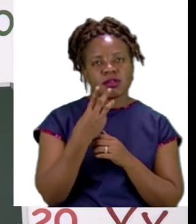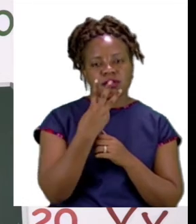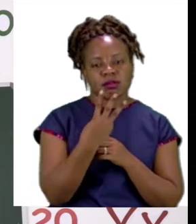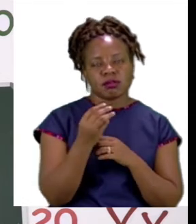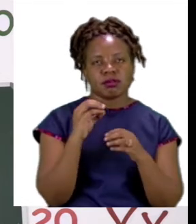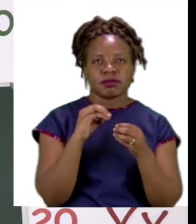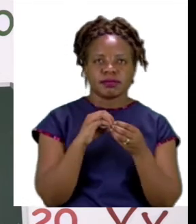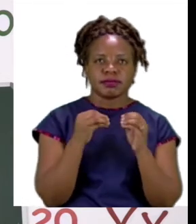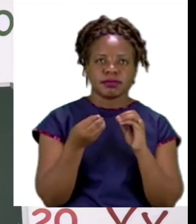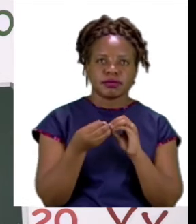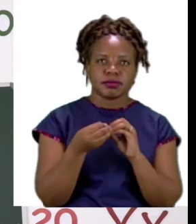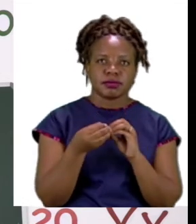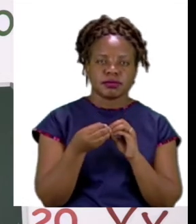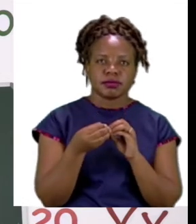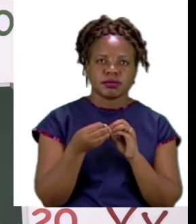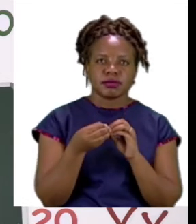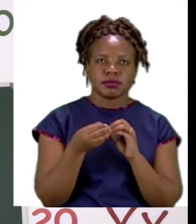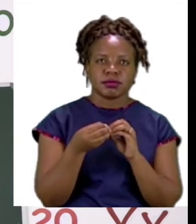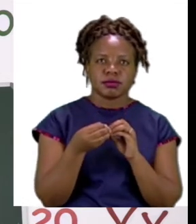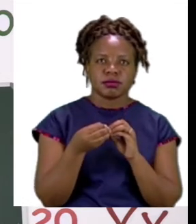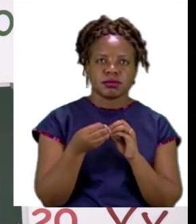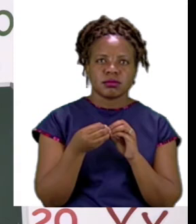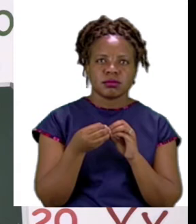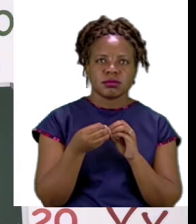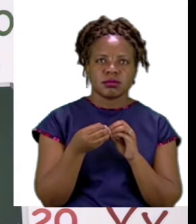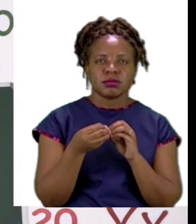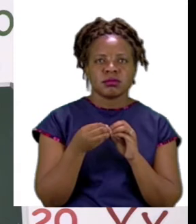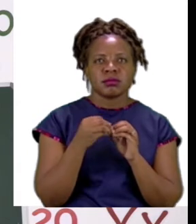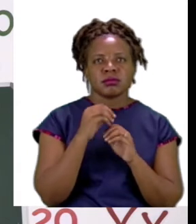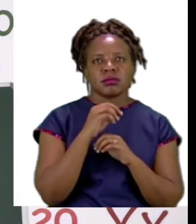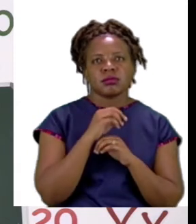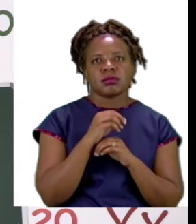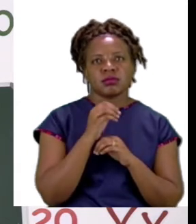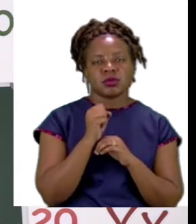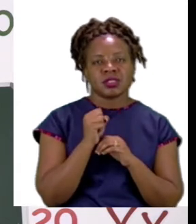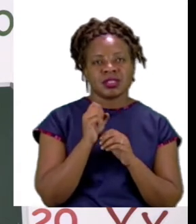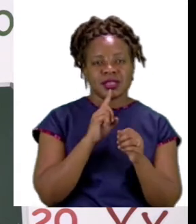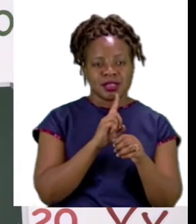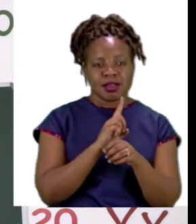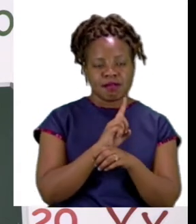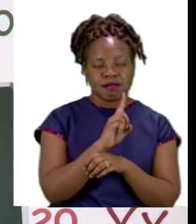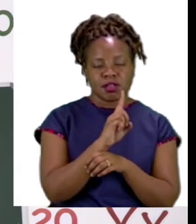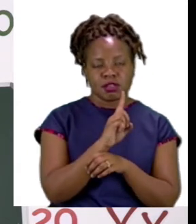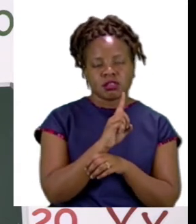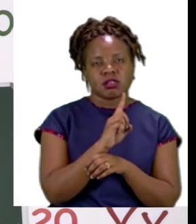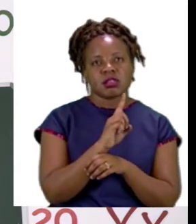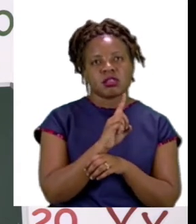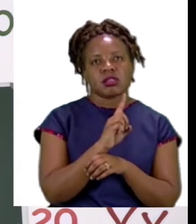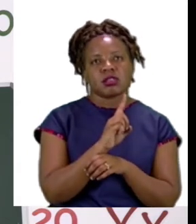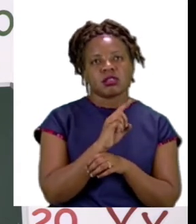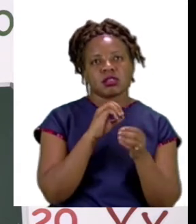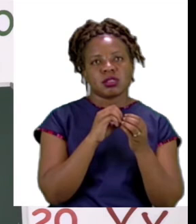numbers. So what we're now going to talk about is that this line belongs to